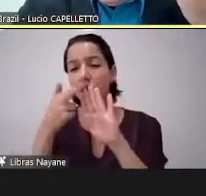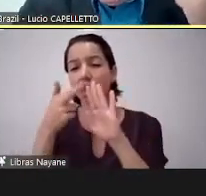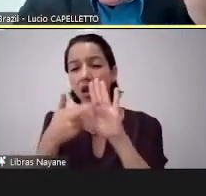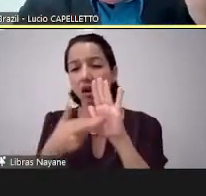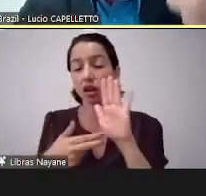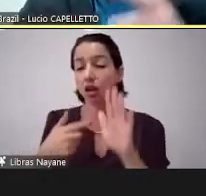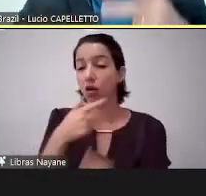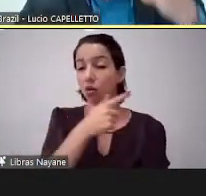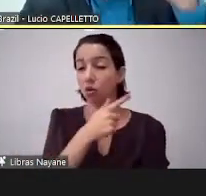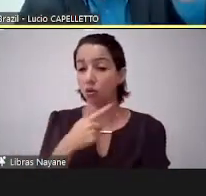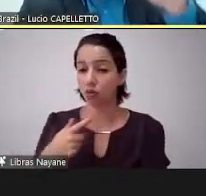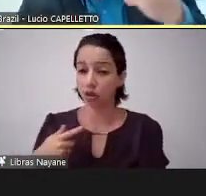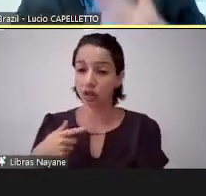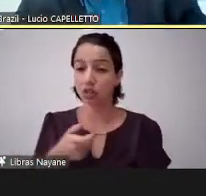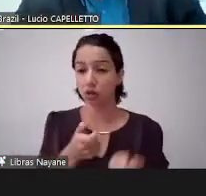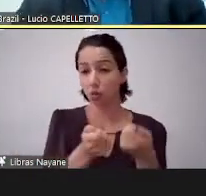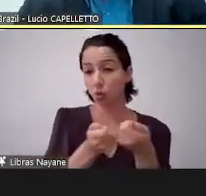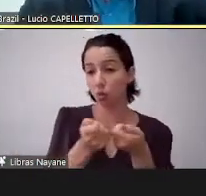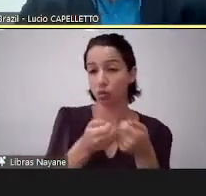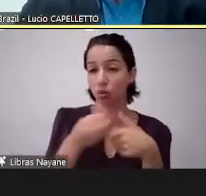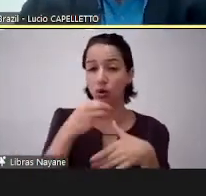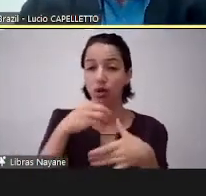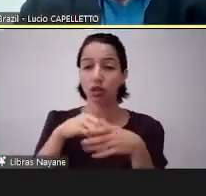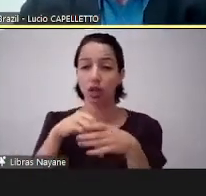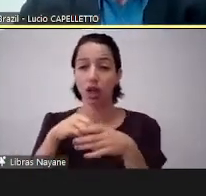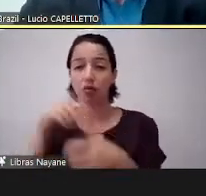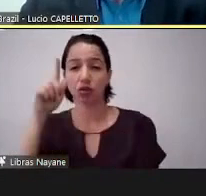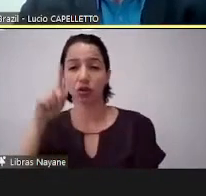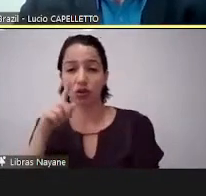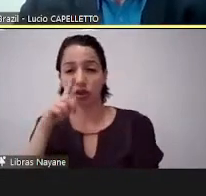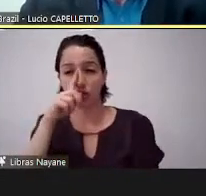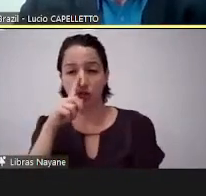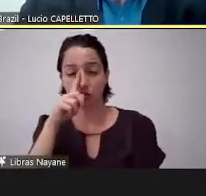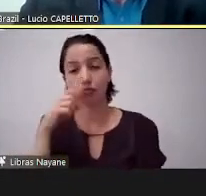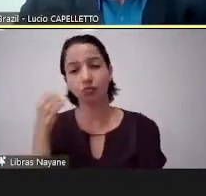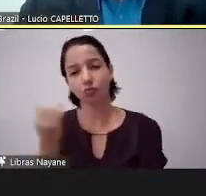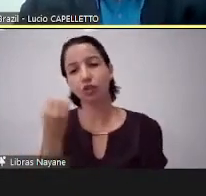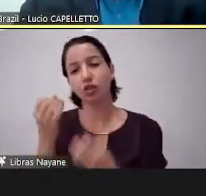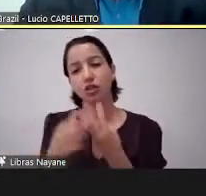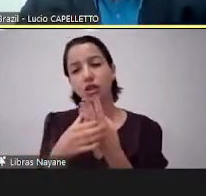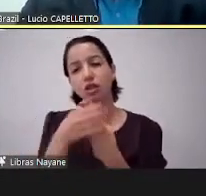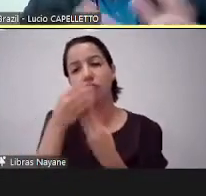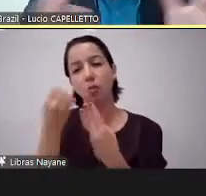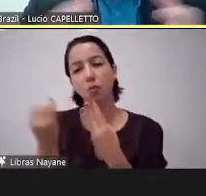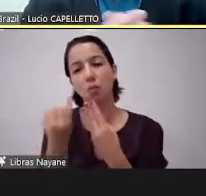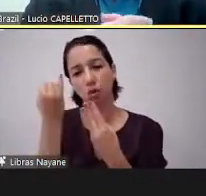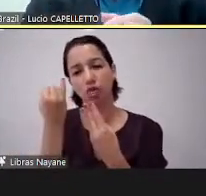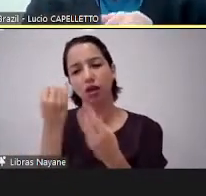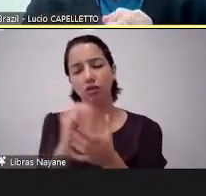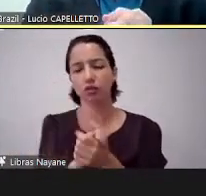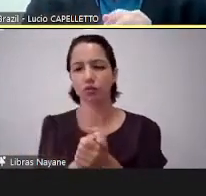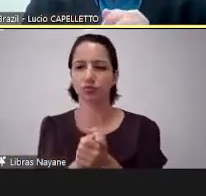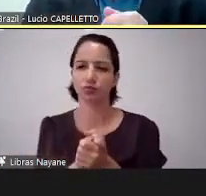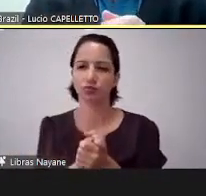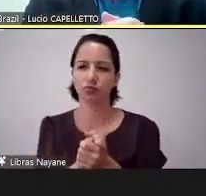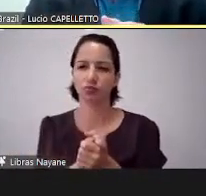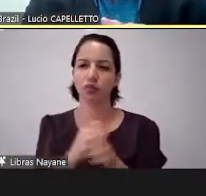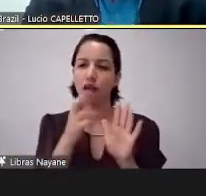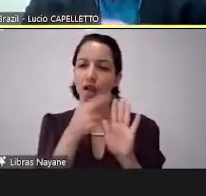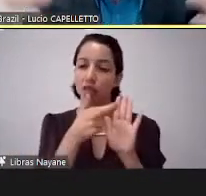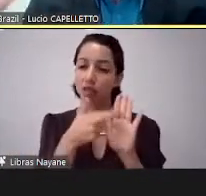due to the demands and requirements, we have to take into account and deliver a good